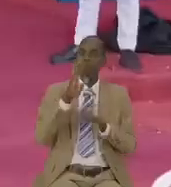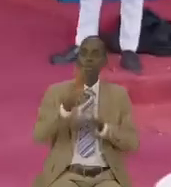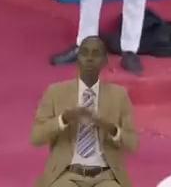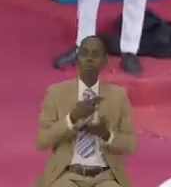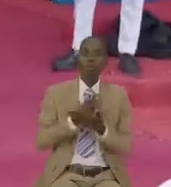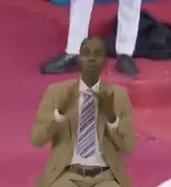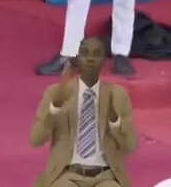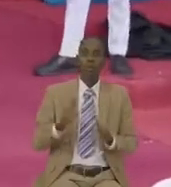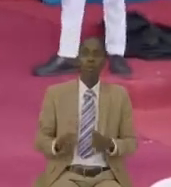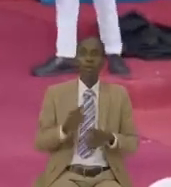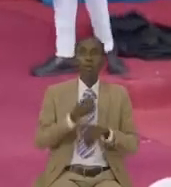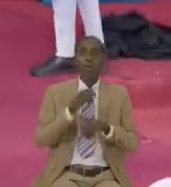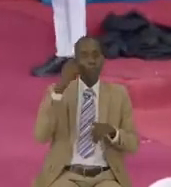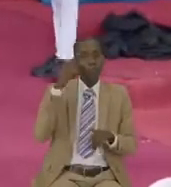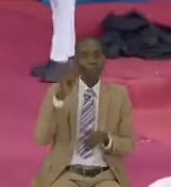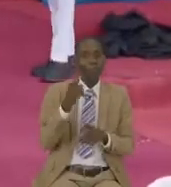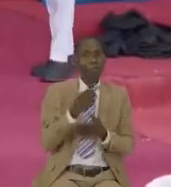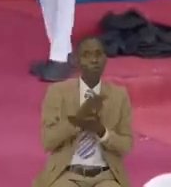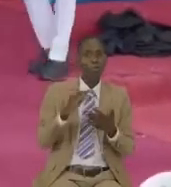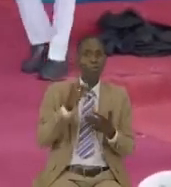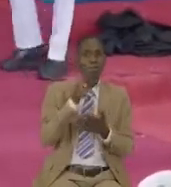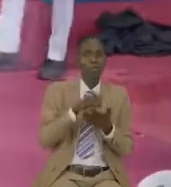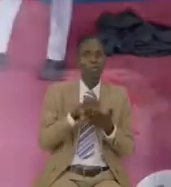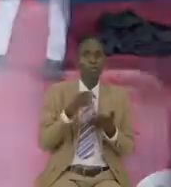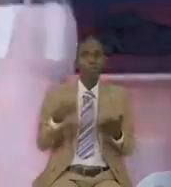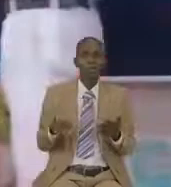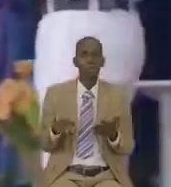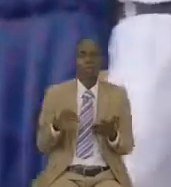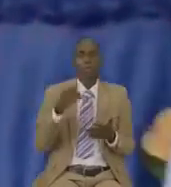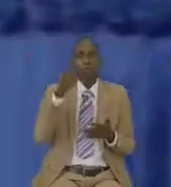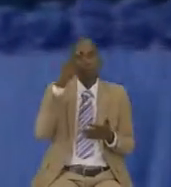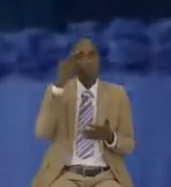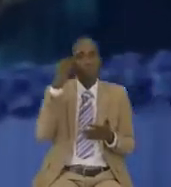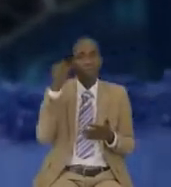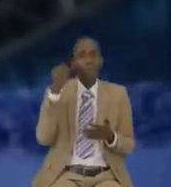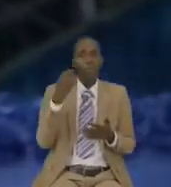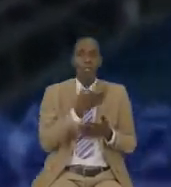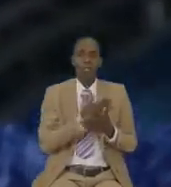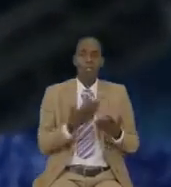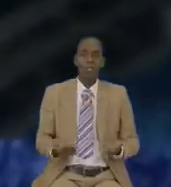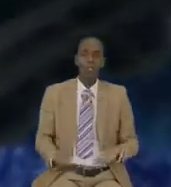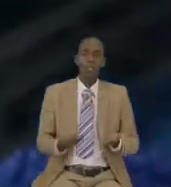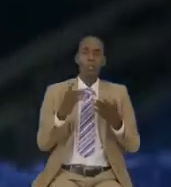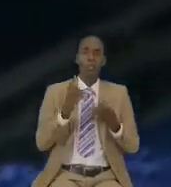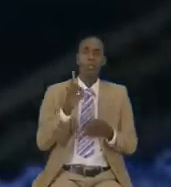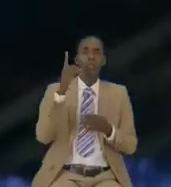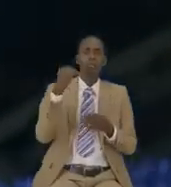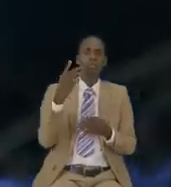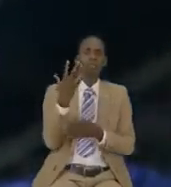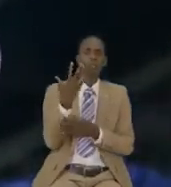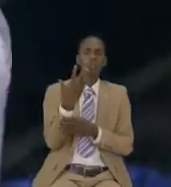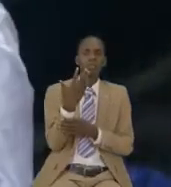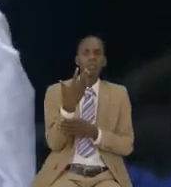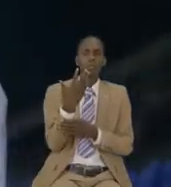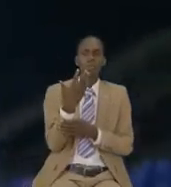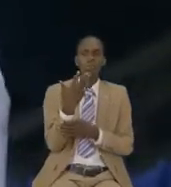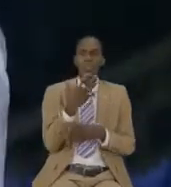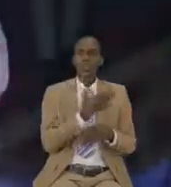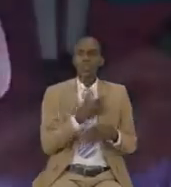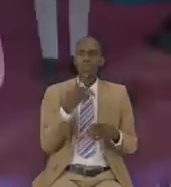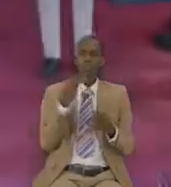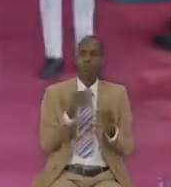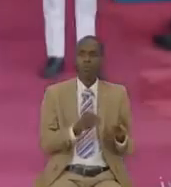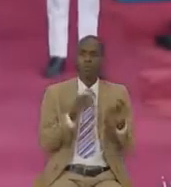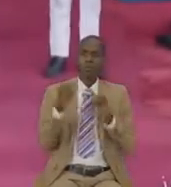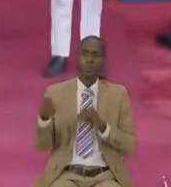but favor, for he raised up the poor out of the dust and lifted up the beggar out of the dunghill and set